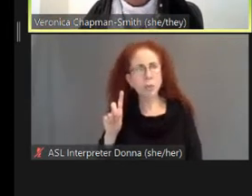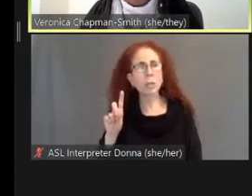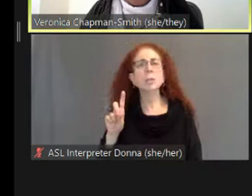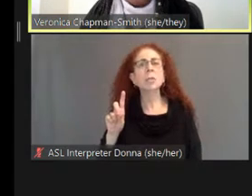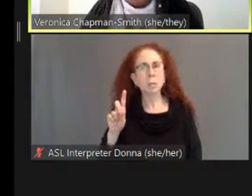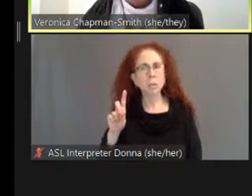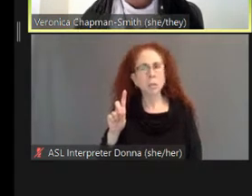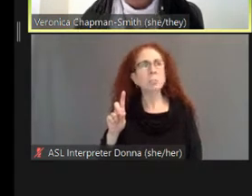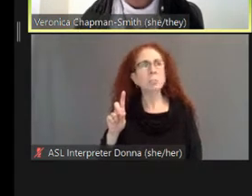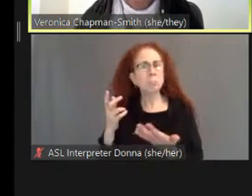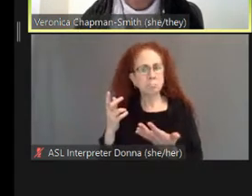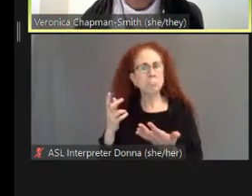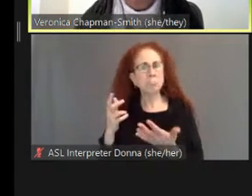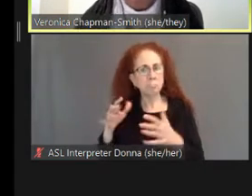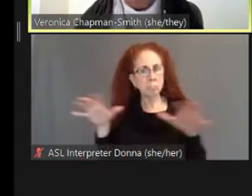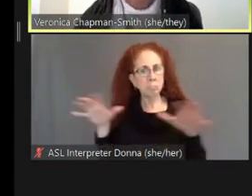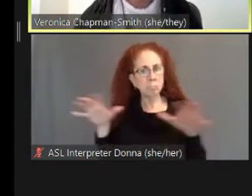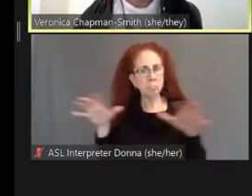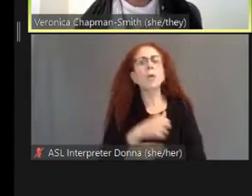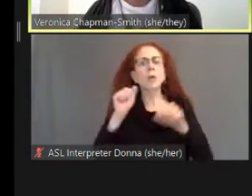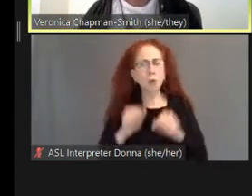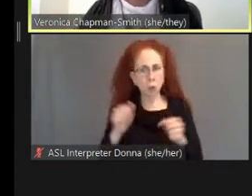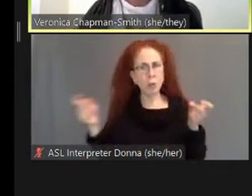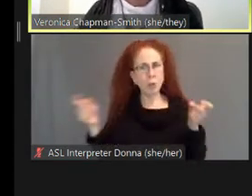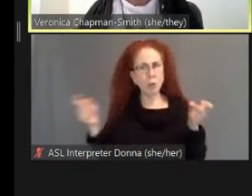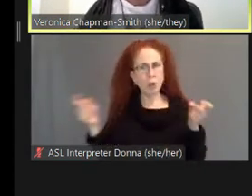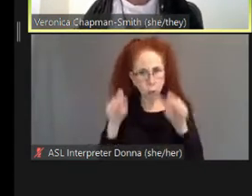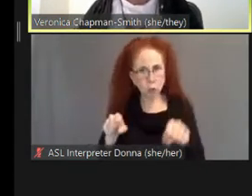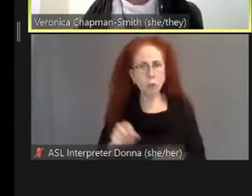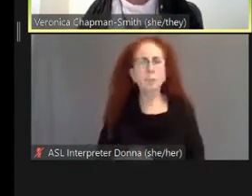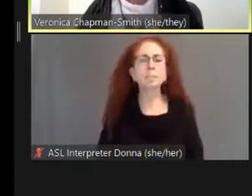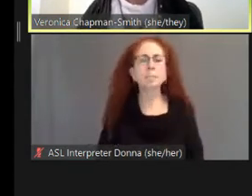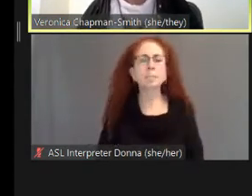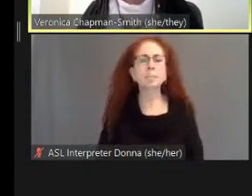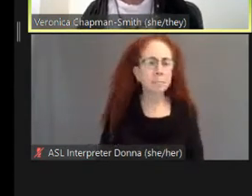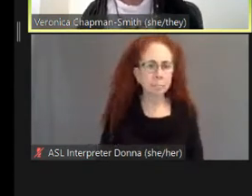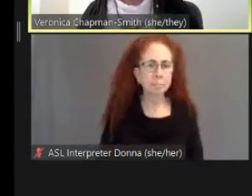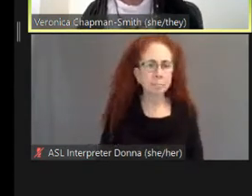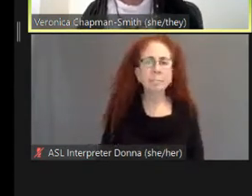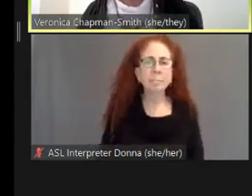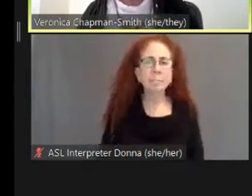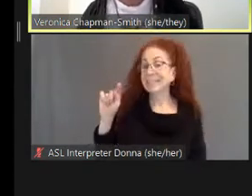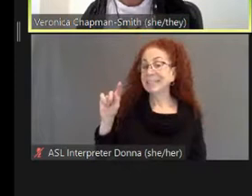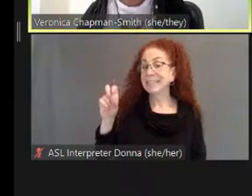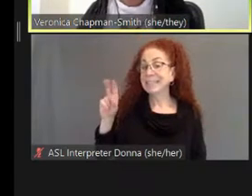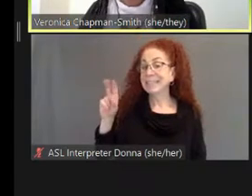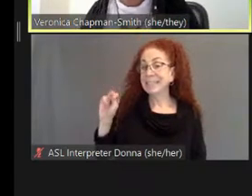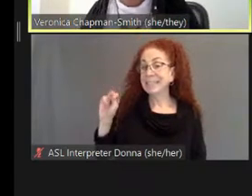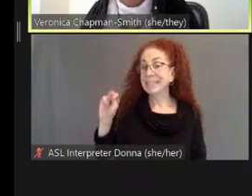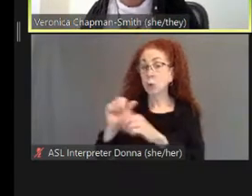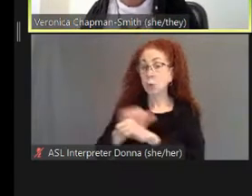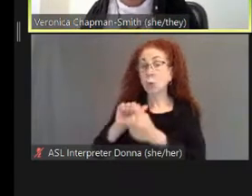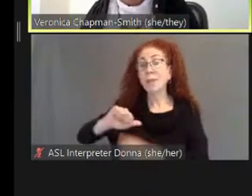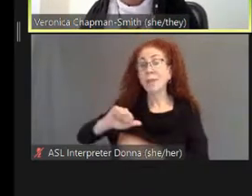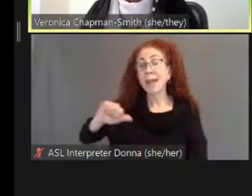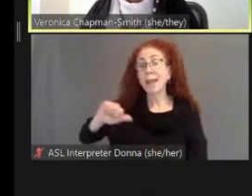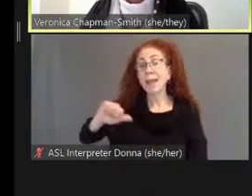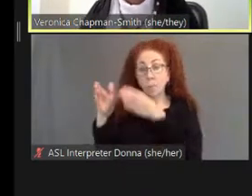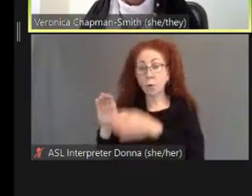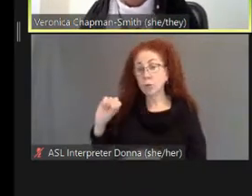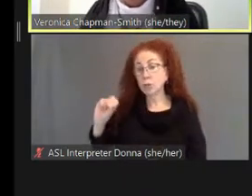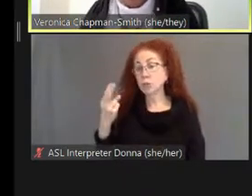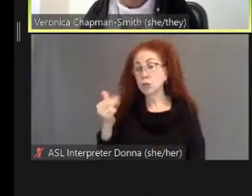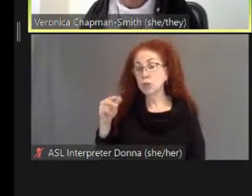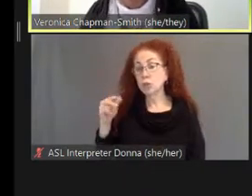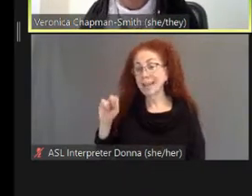that Opera Philadelphia could handle. And Stephen began working with our other colleague, Shannon Evelyn, who is Opera